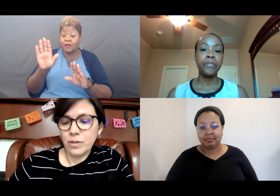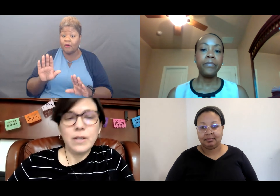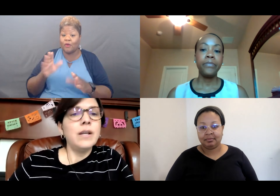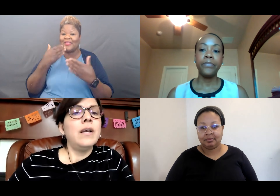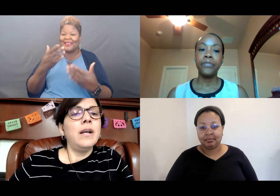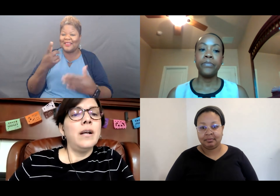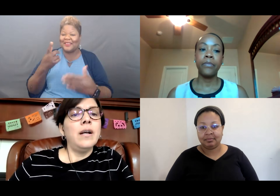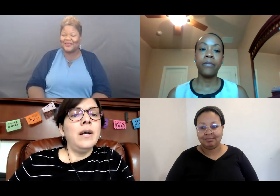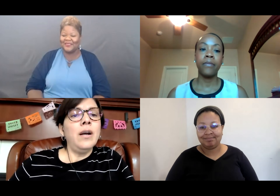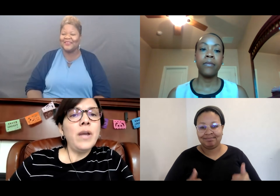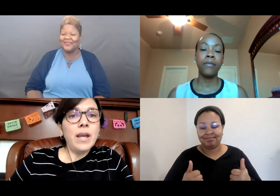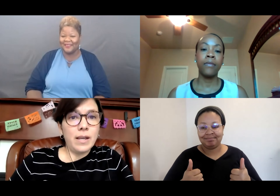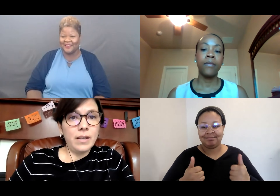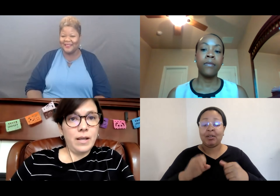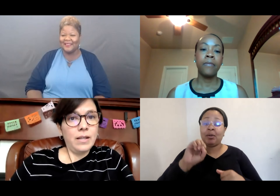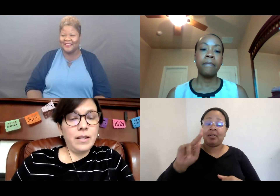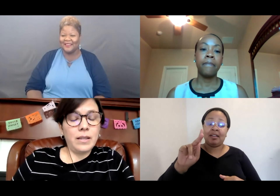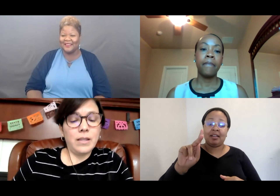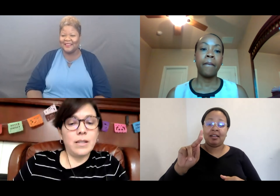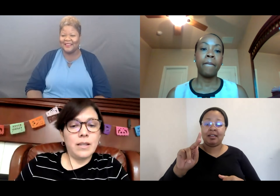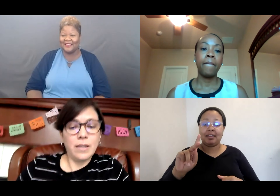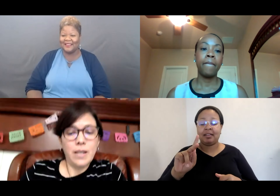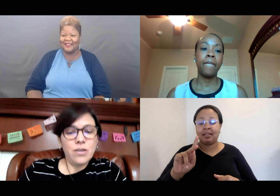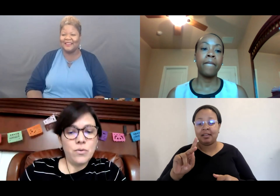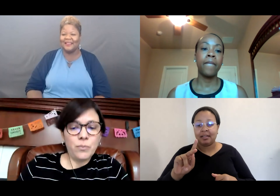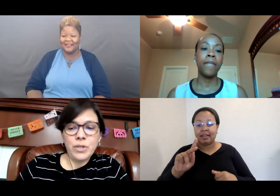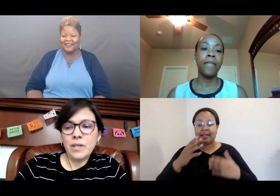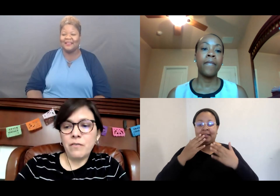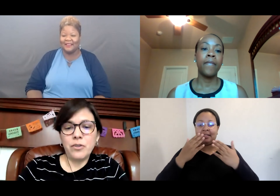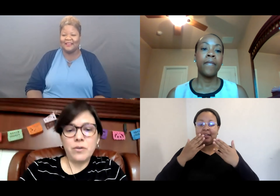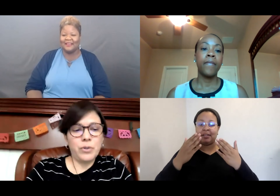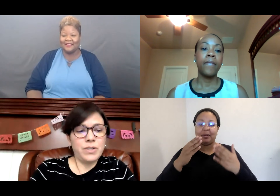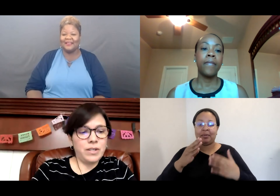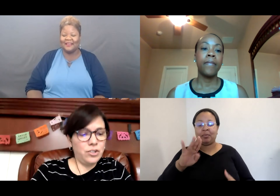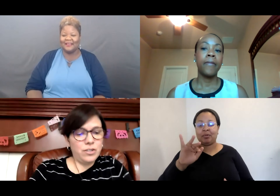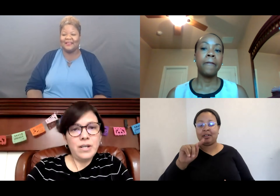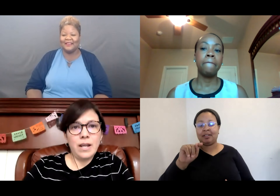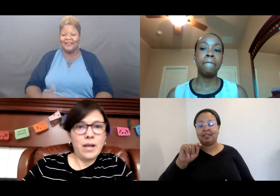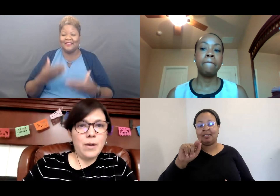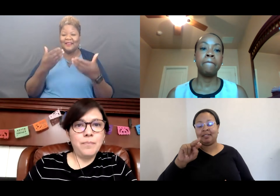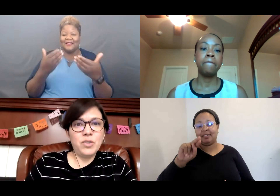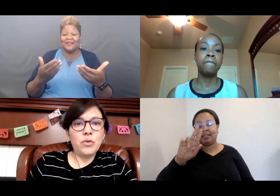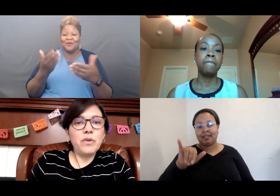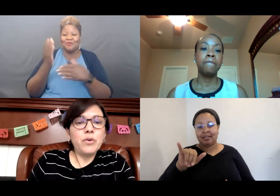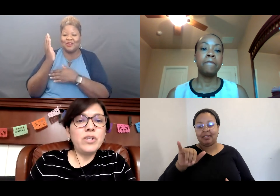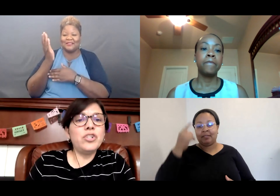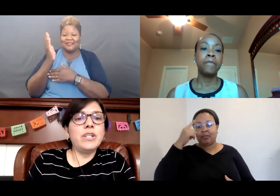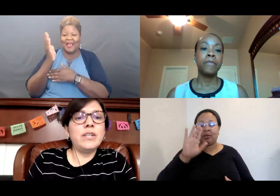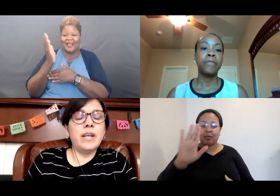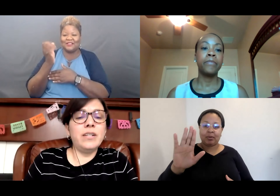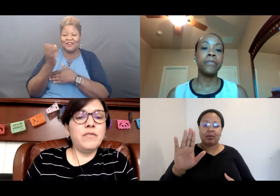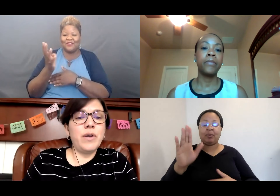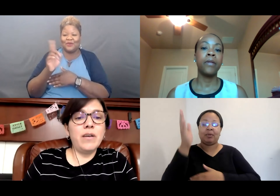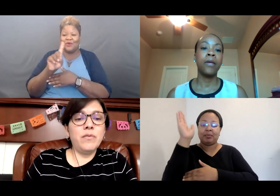you. Okay, and thank you, Brittany, for your presentation. So a few